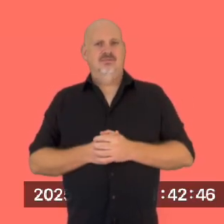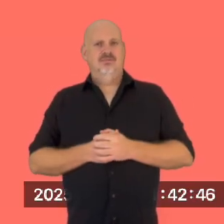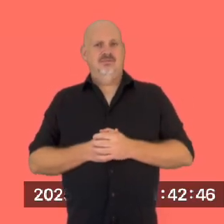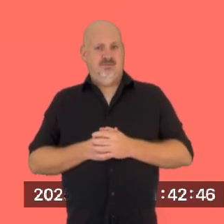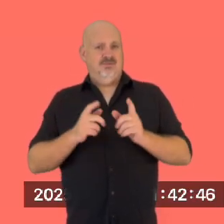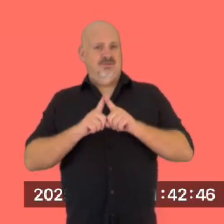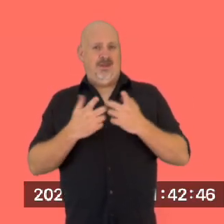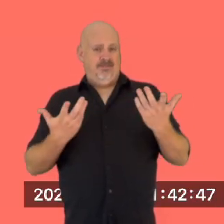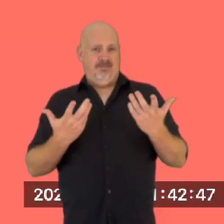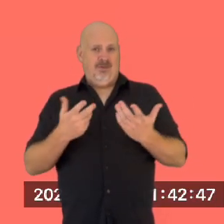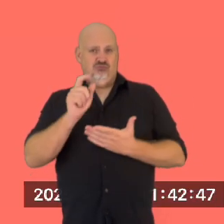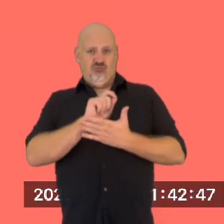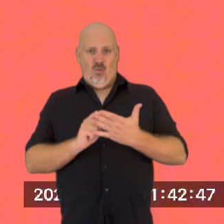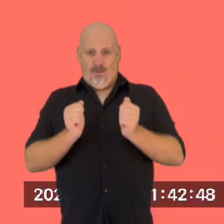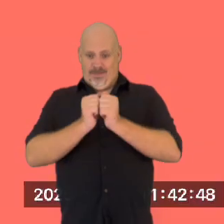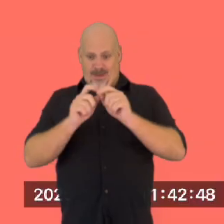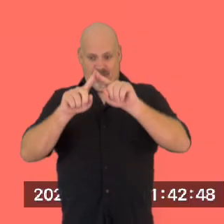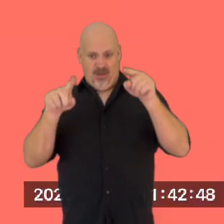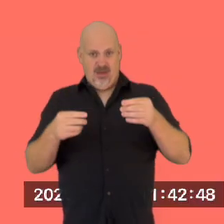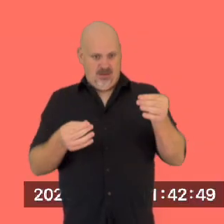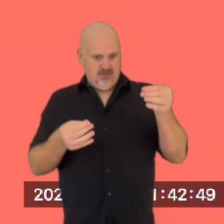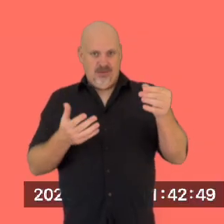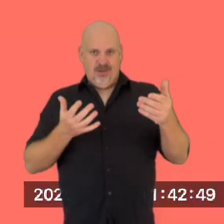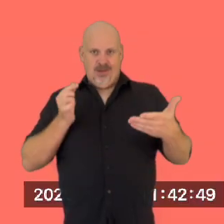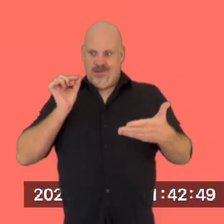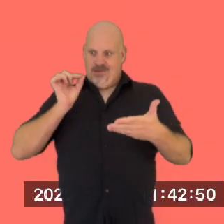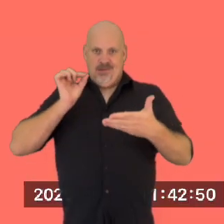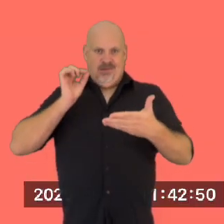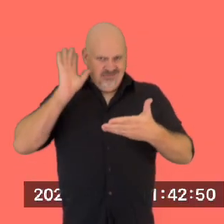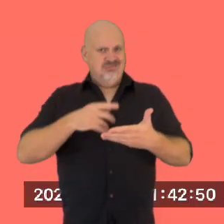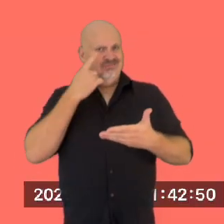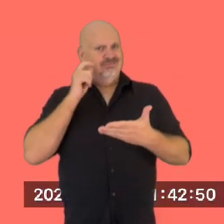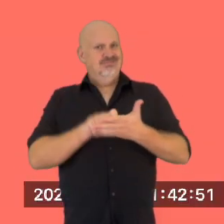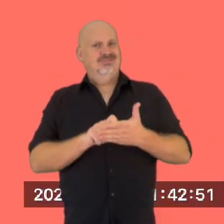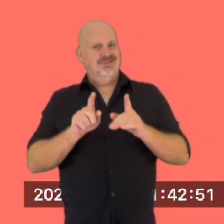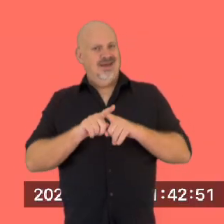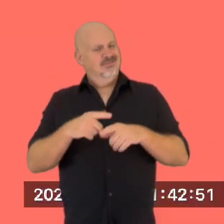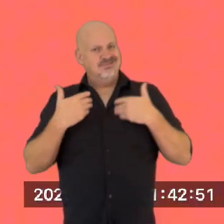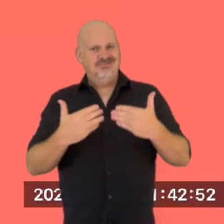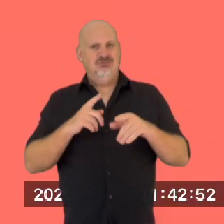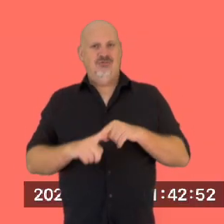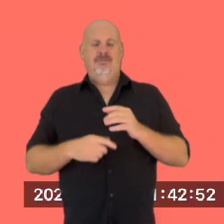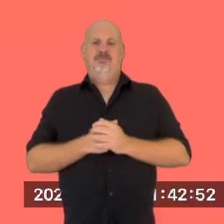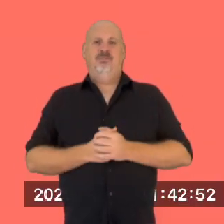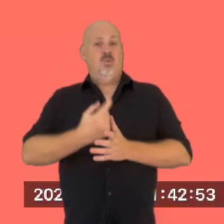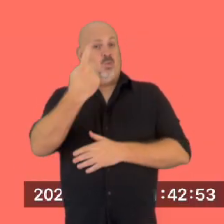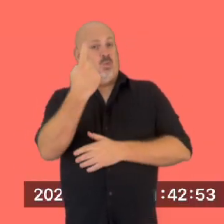give it a go. I think with the drawings, when you see that white sheet of paper, give it a go.